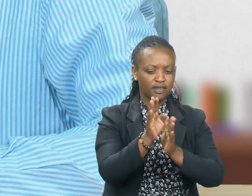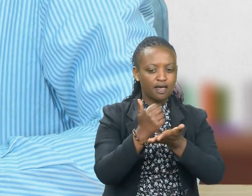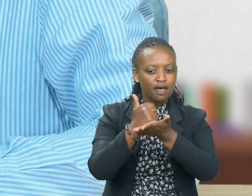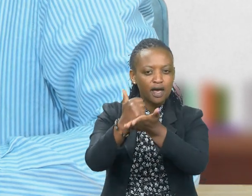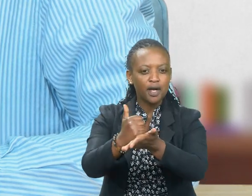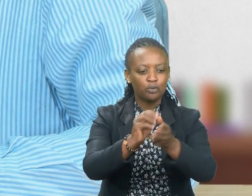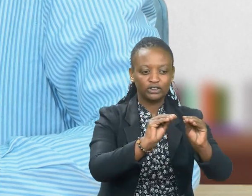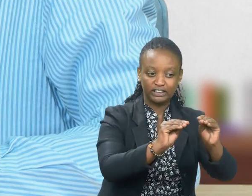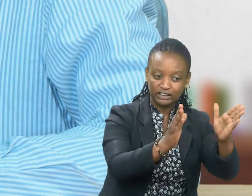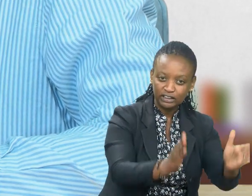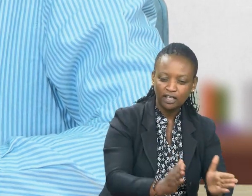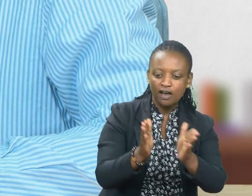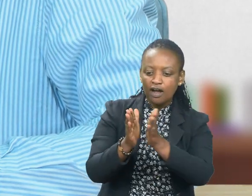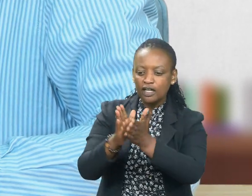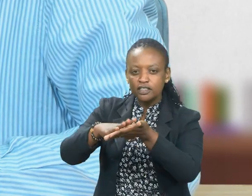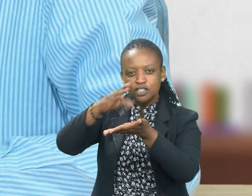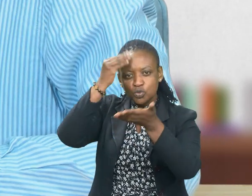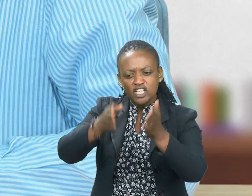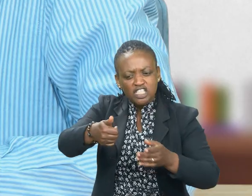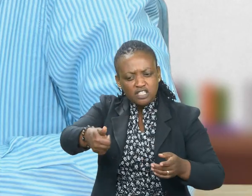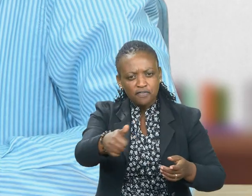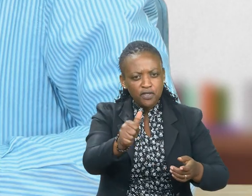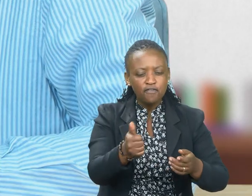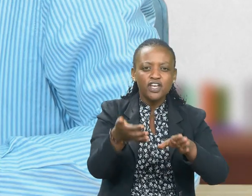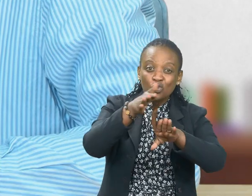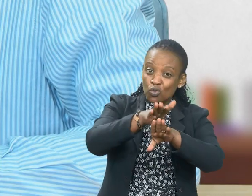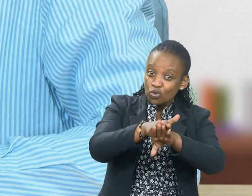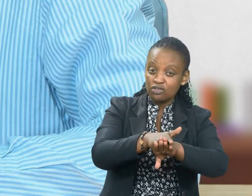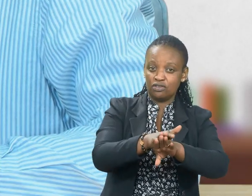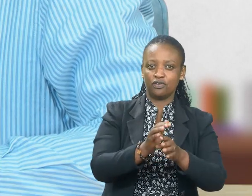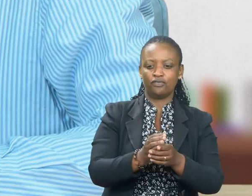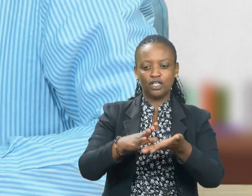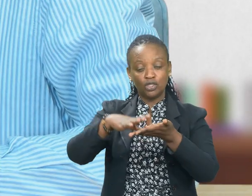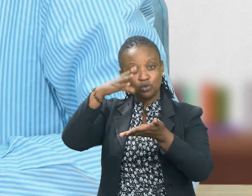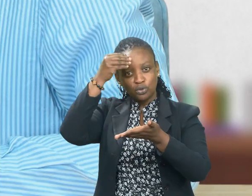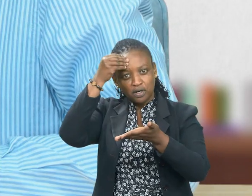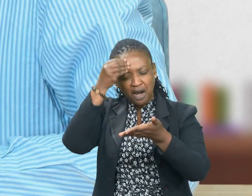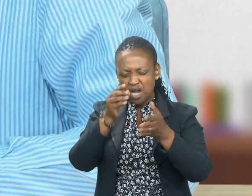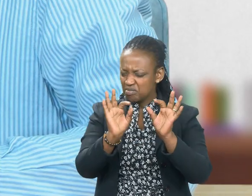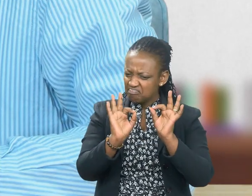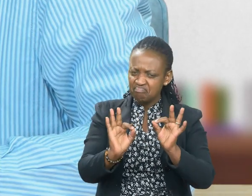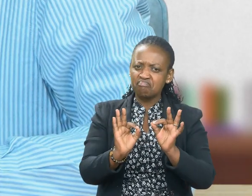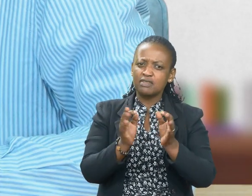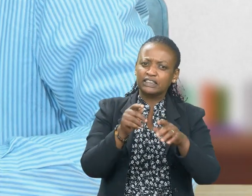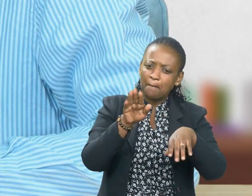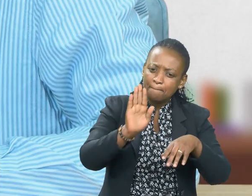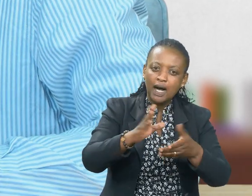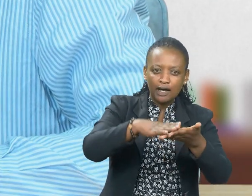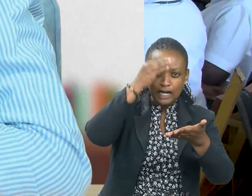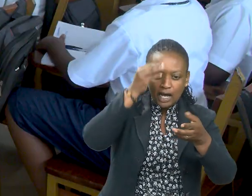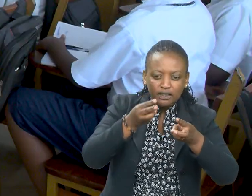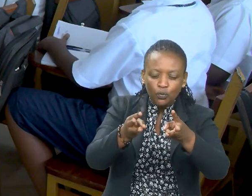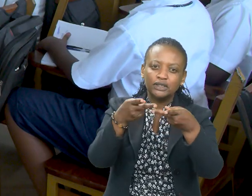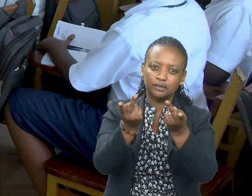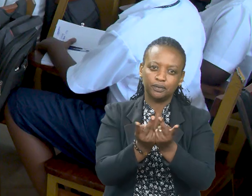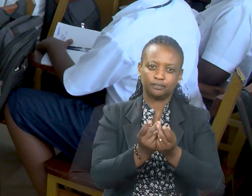the teacher and the students themselves inclusively to learn perfectly at their learning